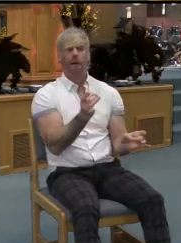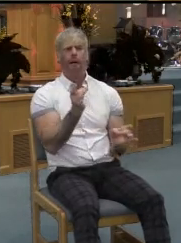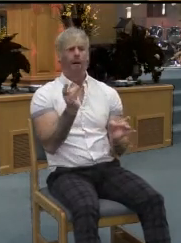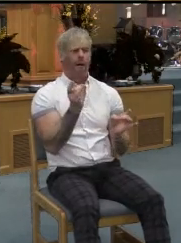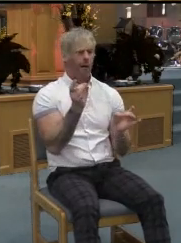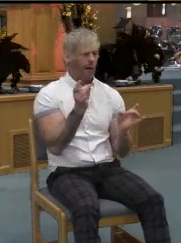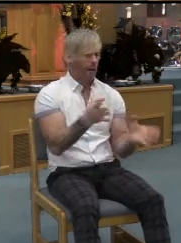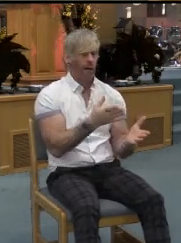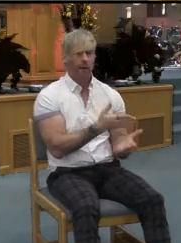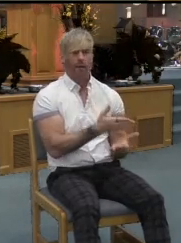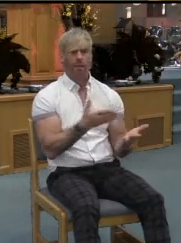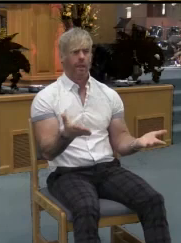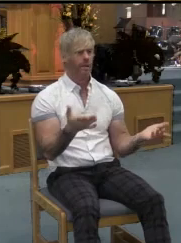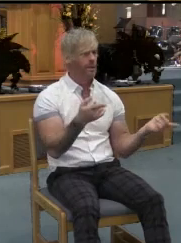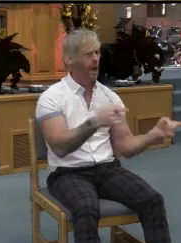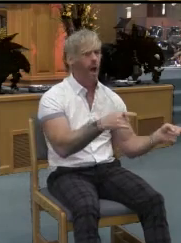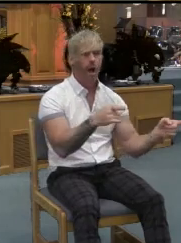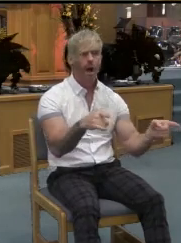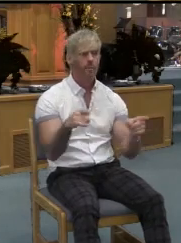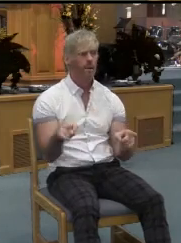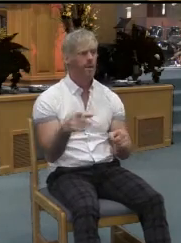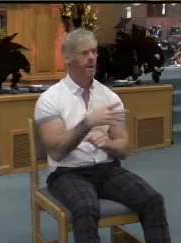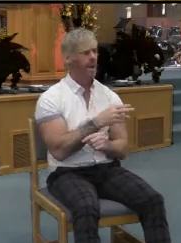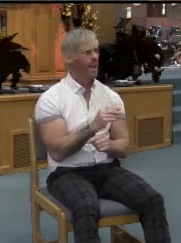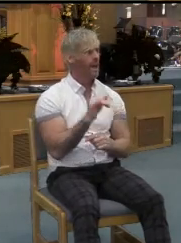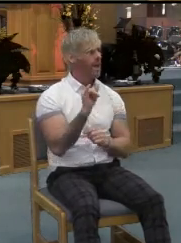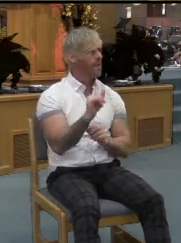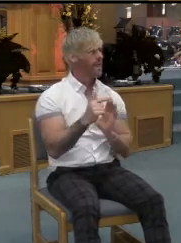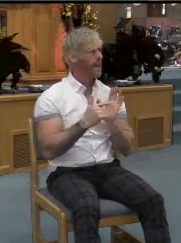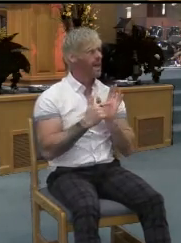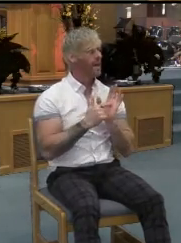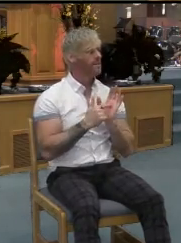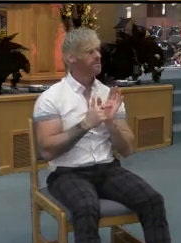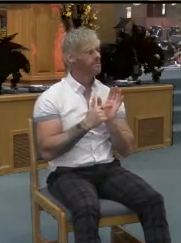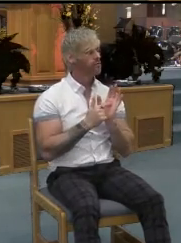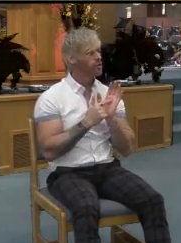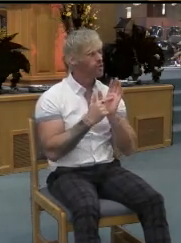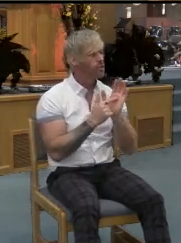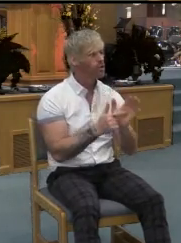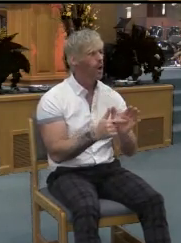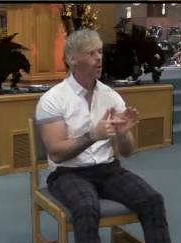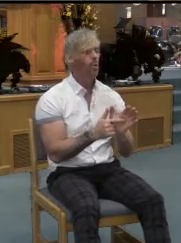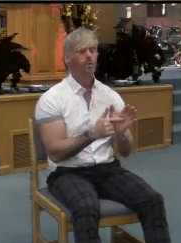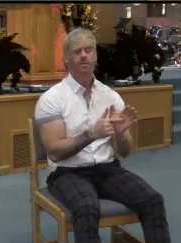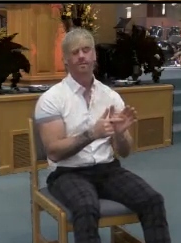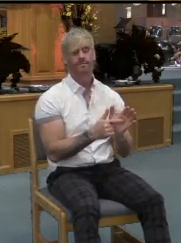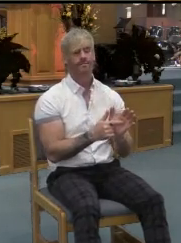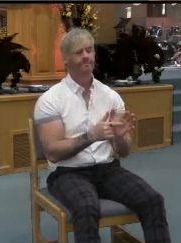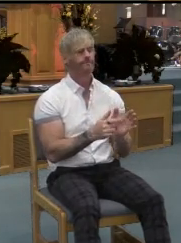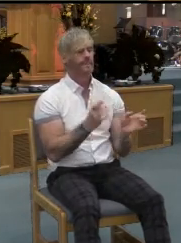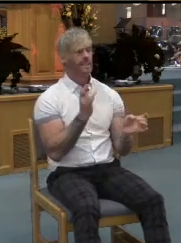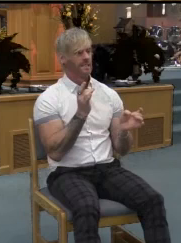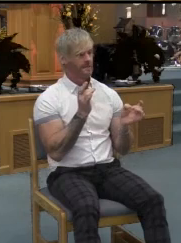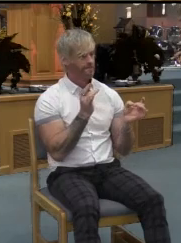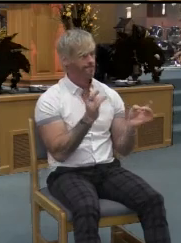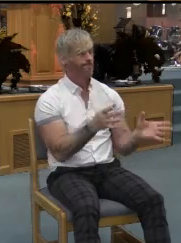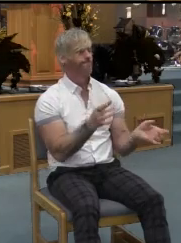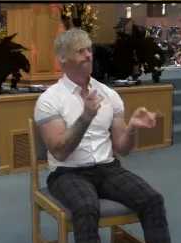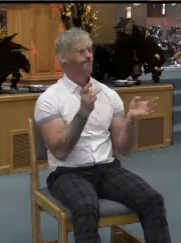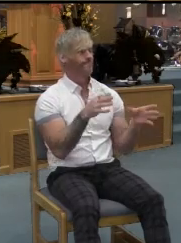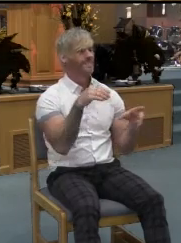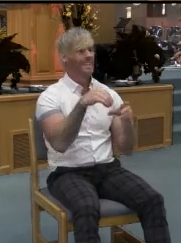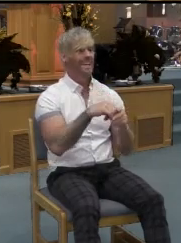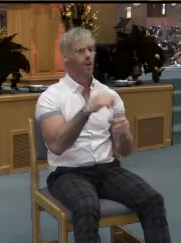things that are happening. And it sows these seeds of discontent in our hearts and our minds.